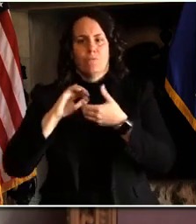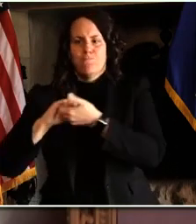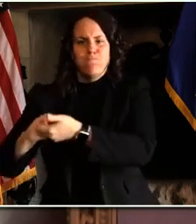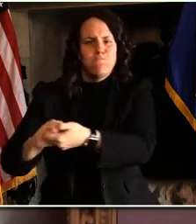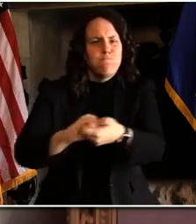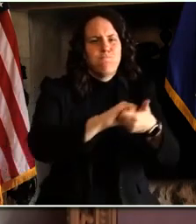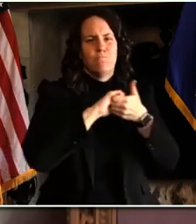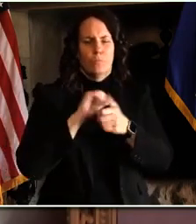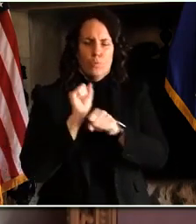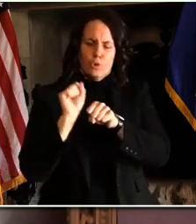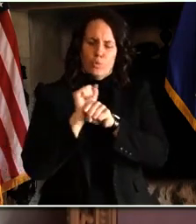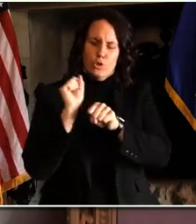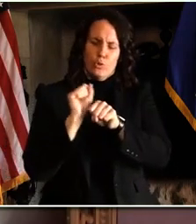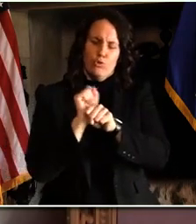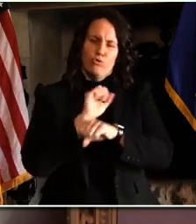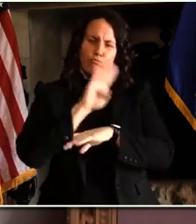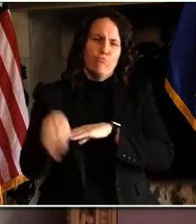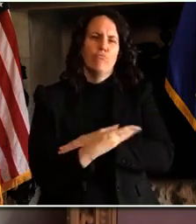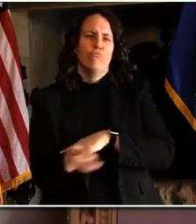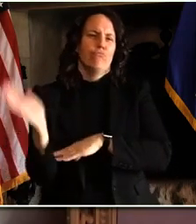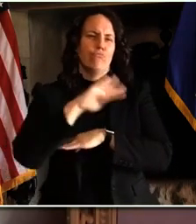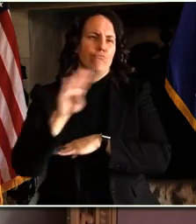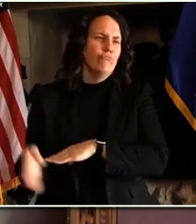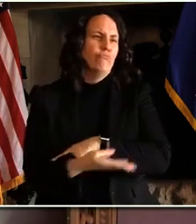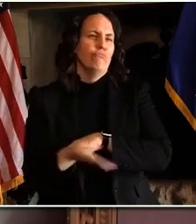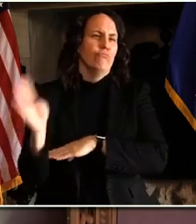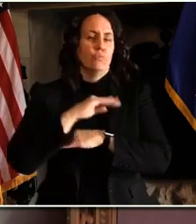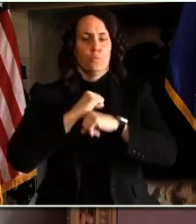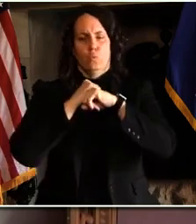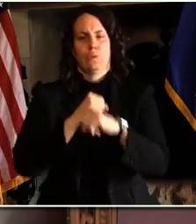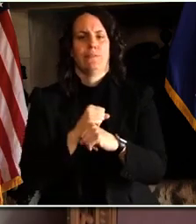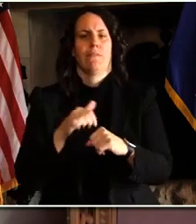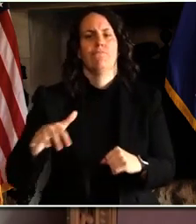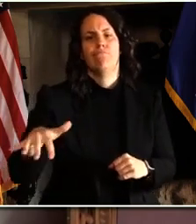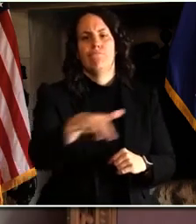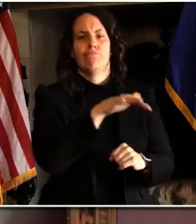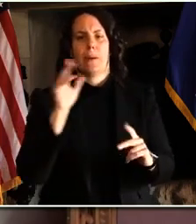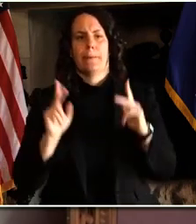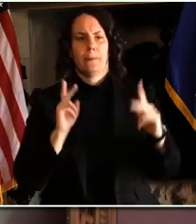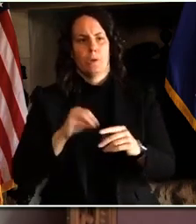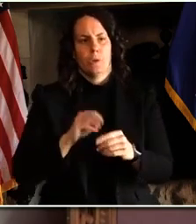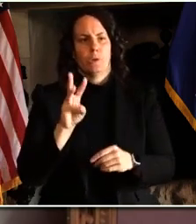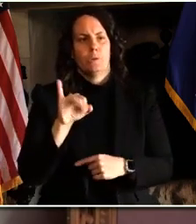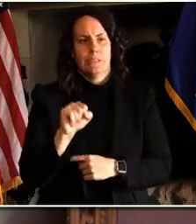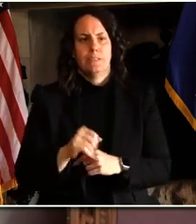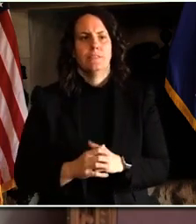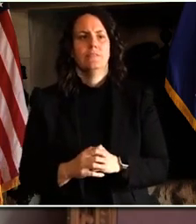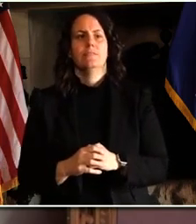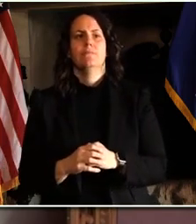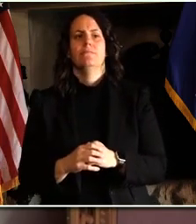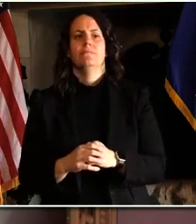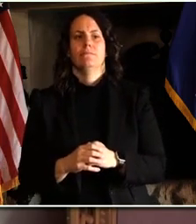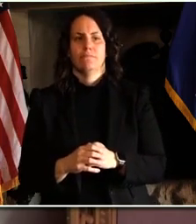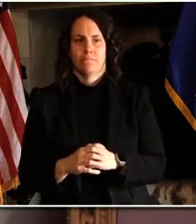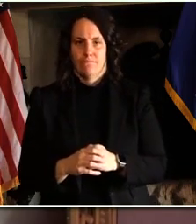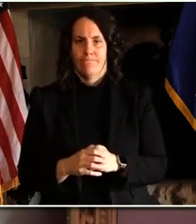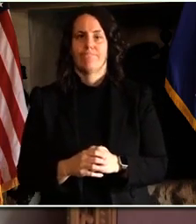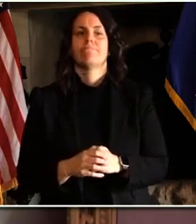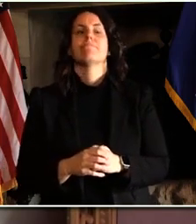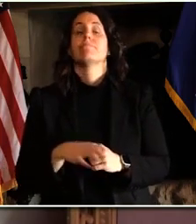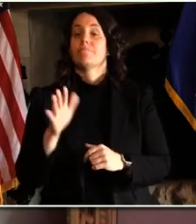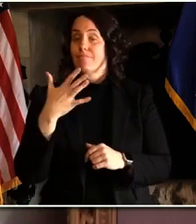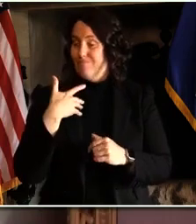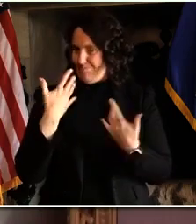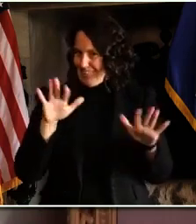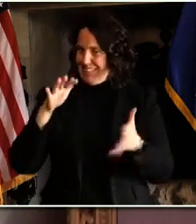safe. One of our most significant joint efforts has been the acquisition of personal protective equipment, or as we all know